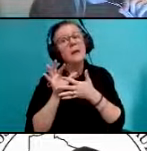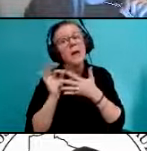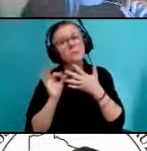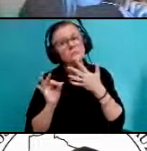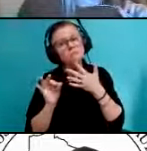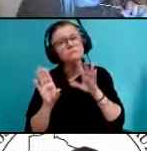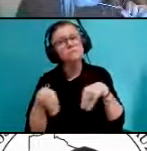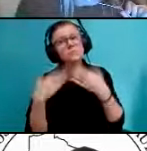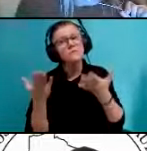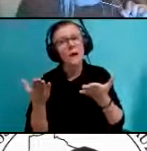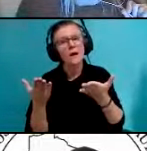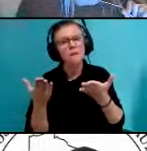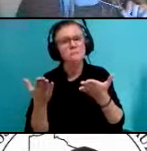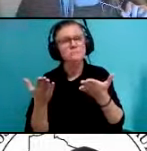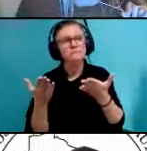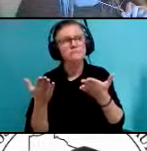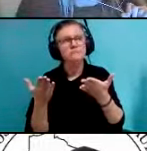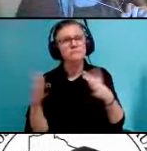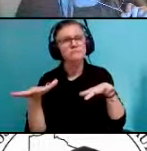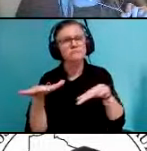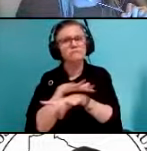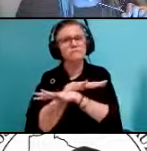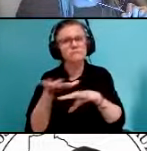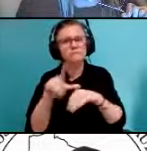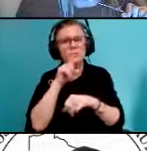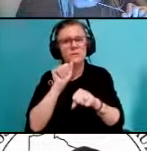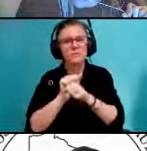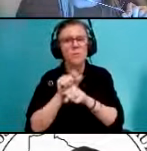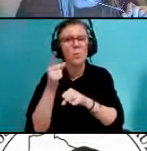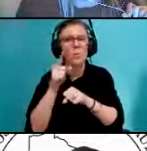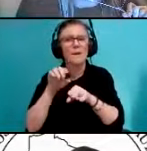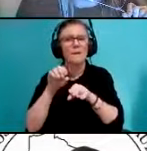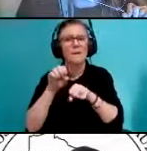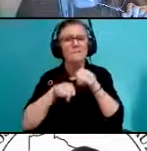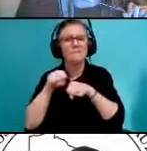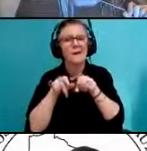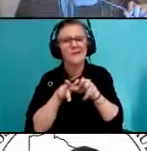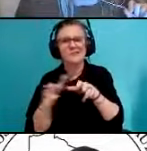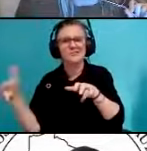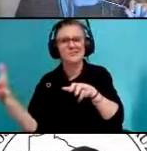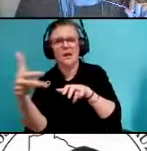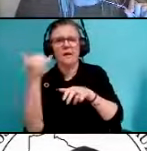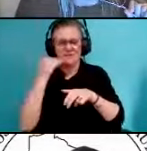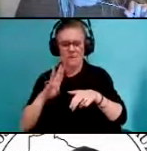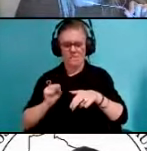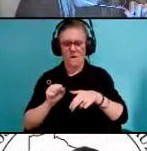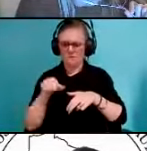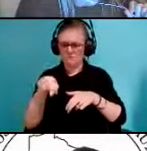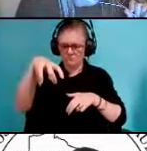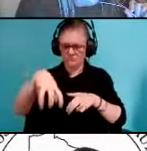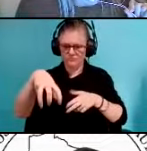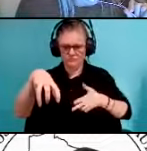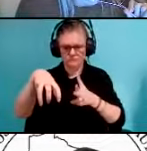provide that facility. And then where necessary, you know, bike channels could be provided to allow space